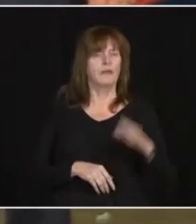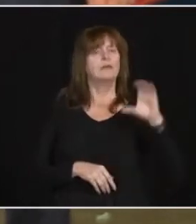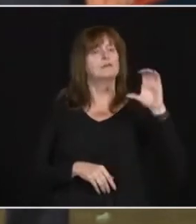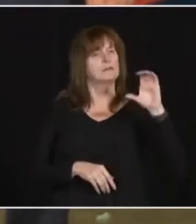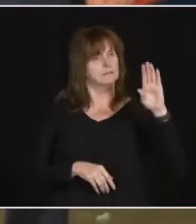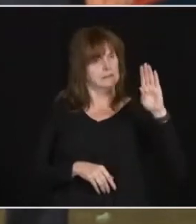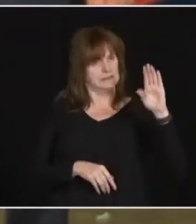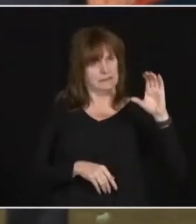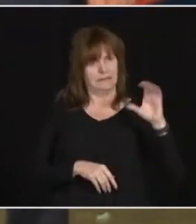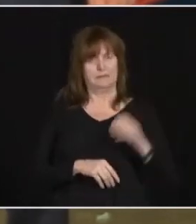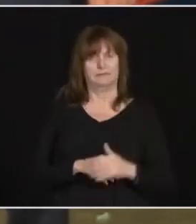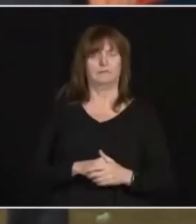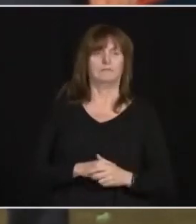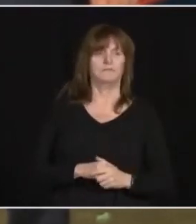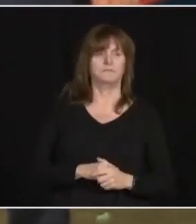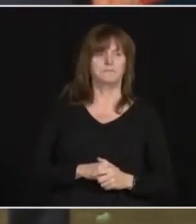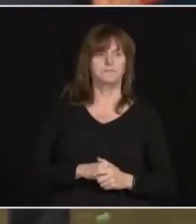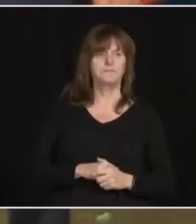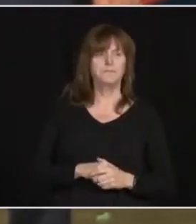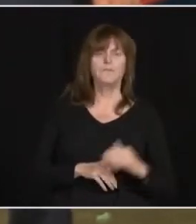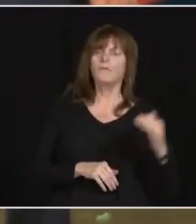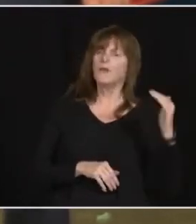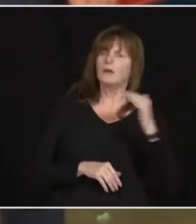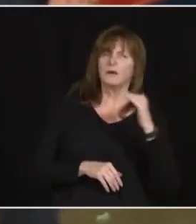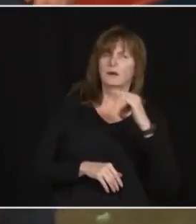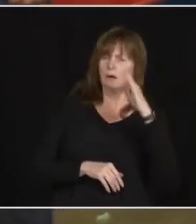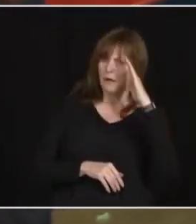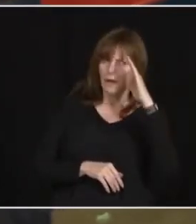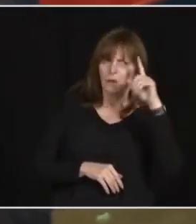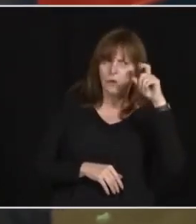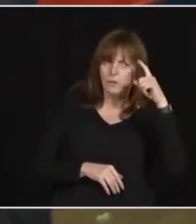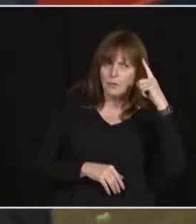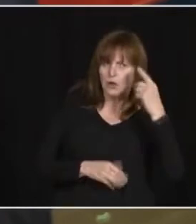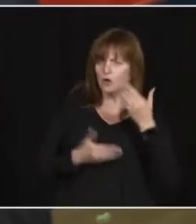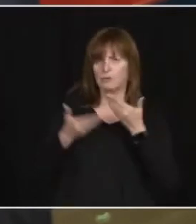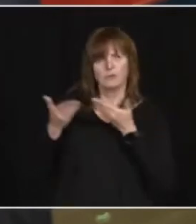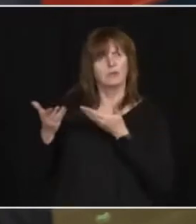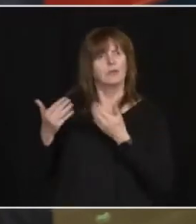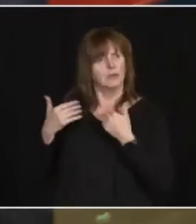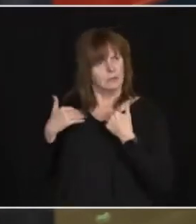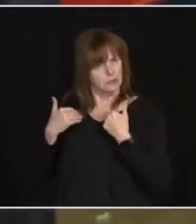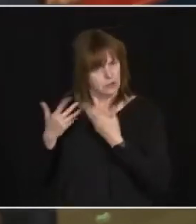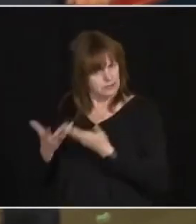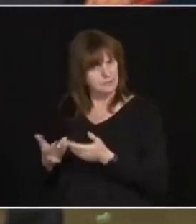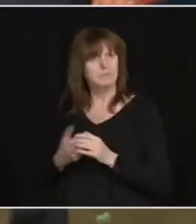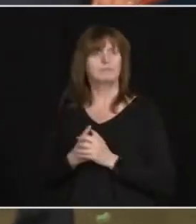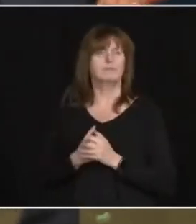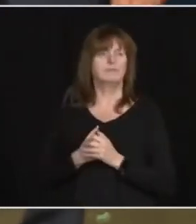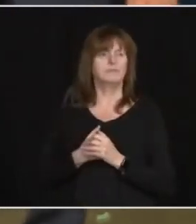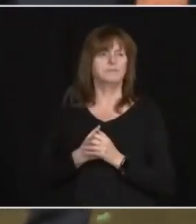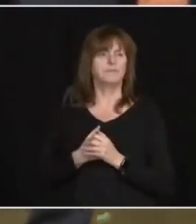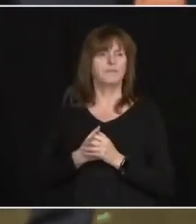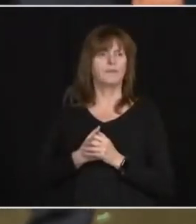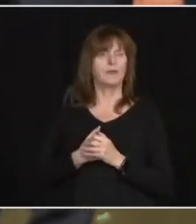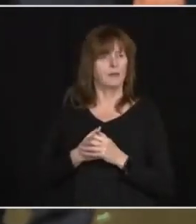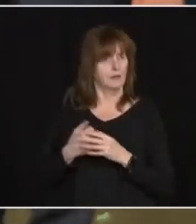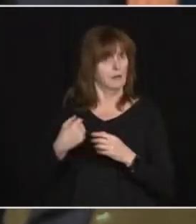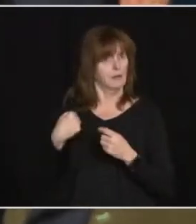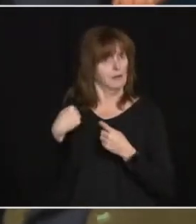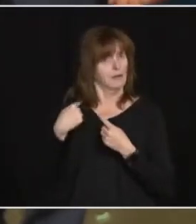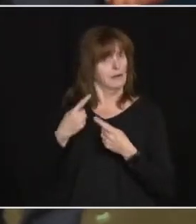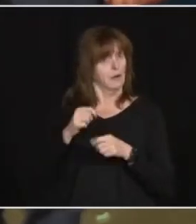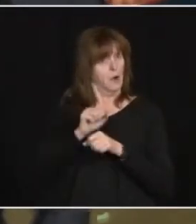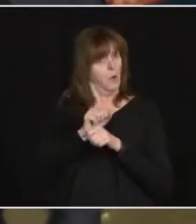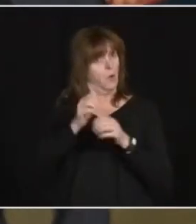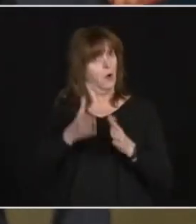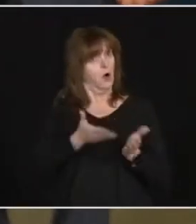ahead. Hi there, Premier and Ministers. On long-term care workers only working in one home,